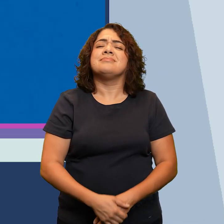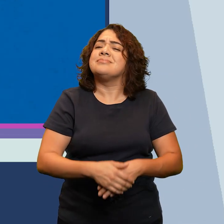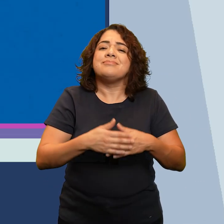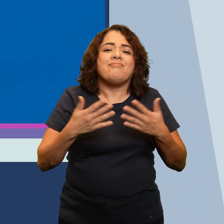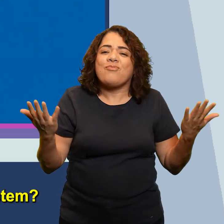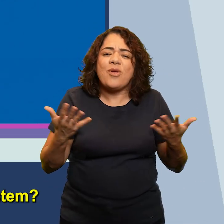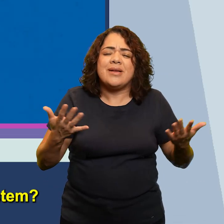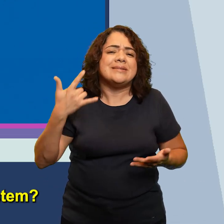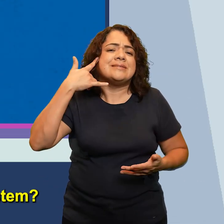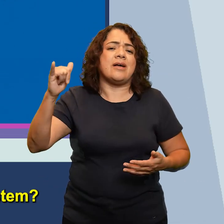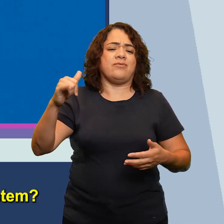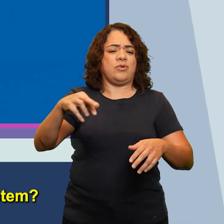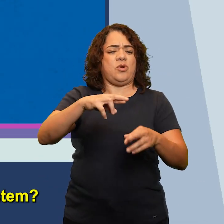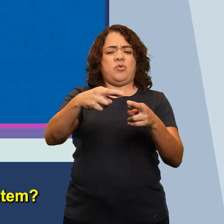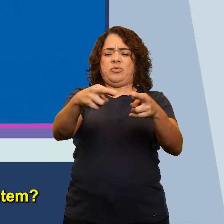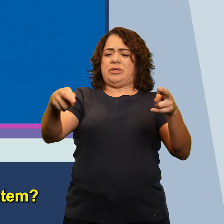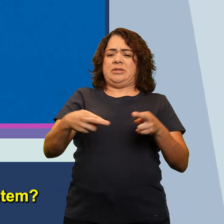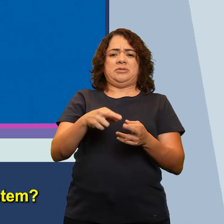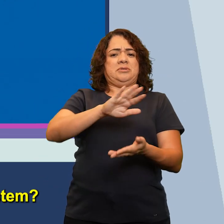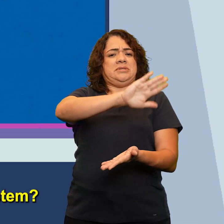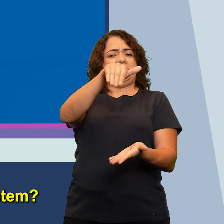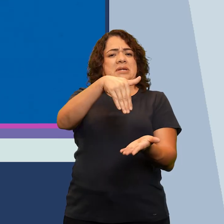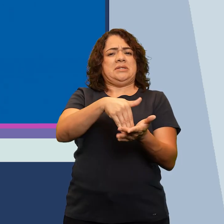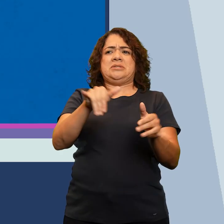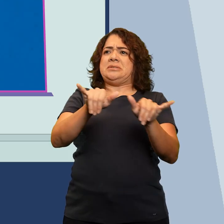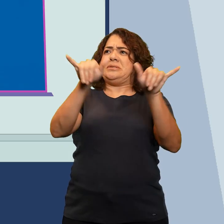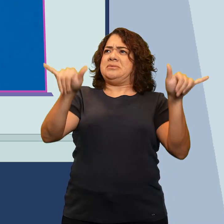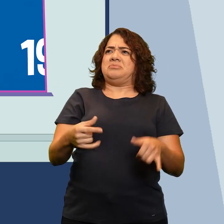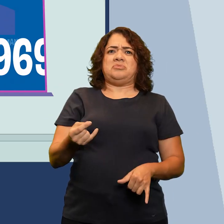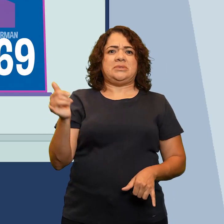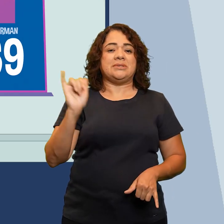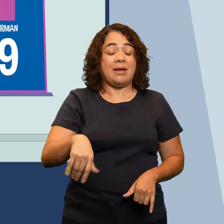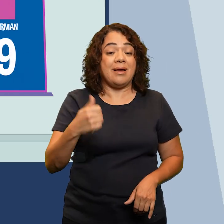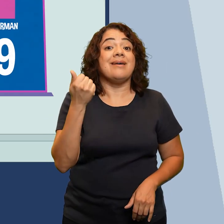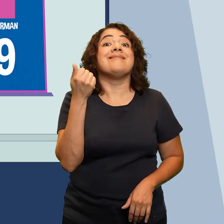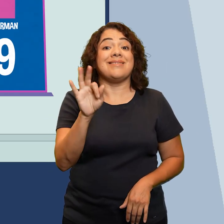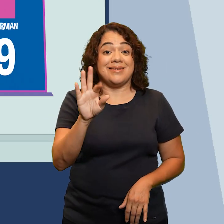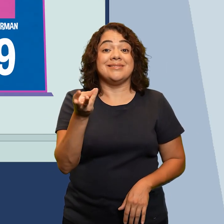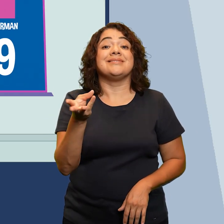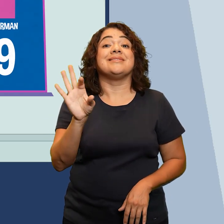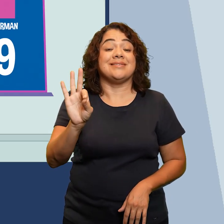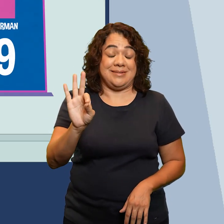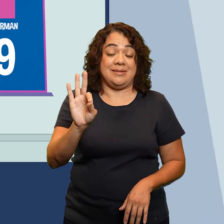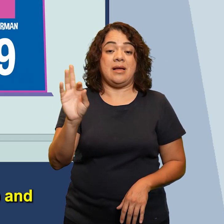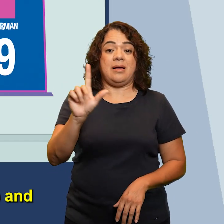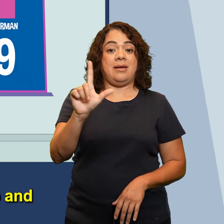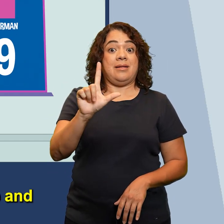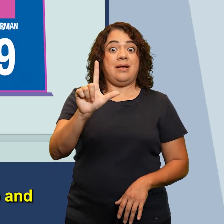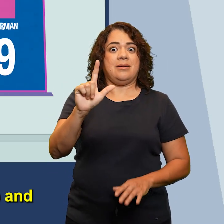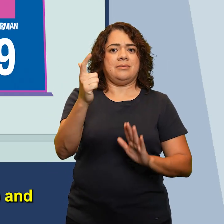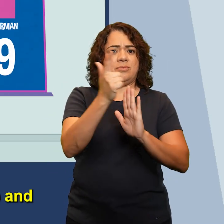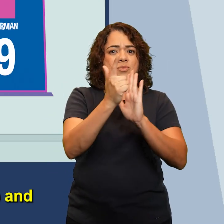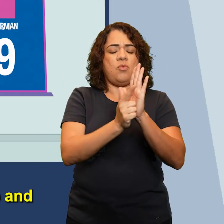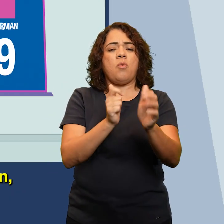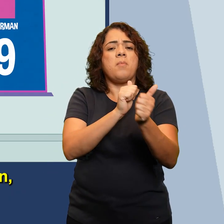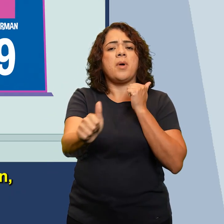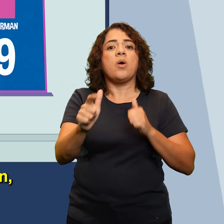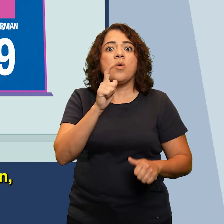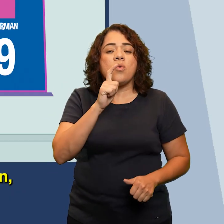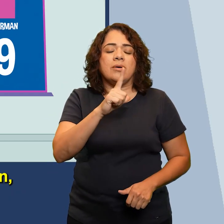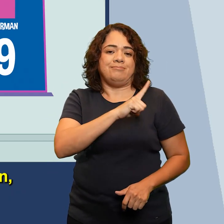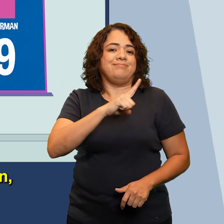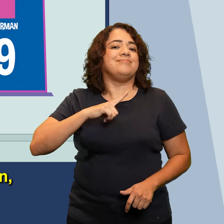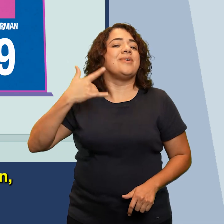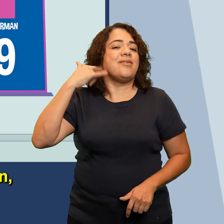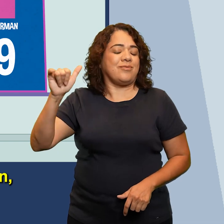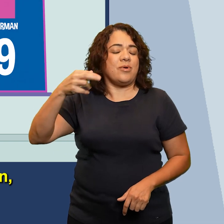What is the California Regional Center System? Well, in 1969, the Lanterman Act was passed by the legislature and signed